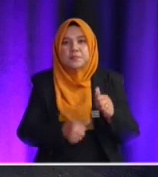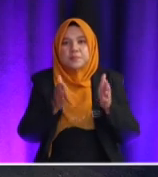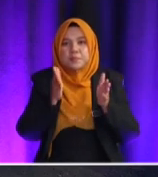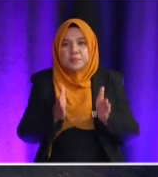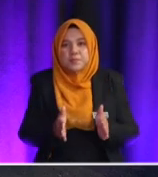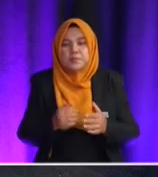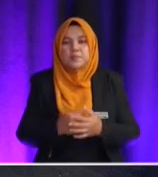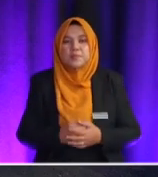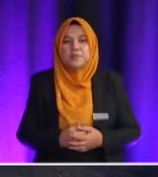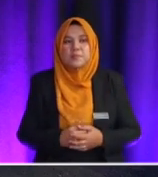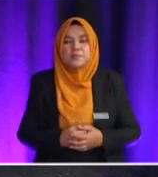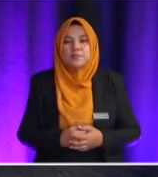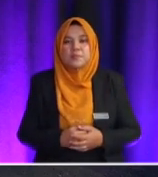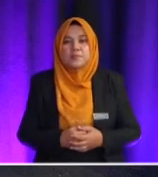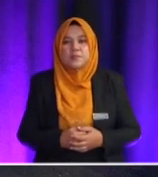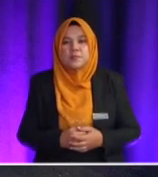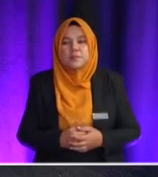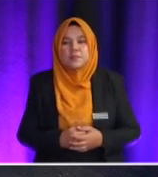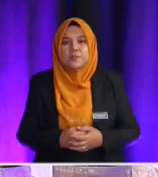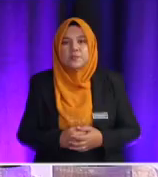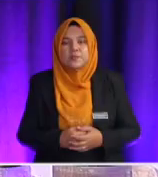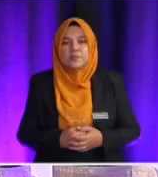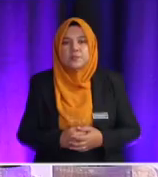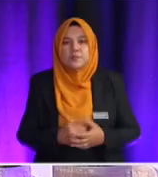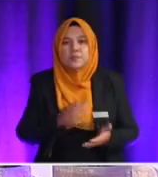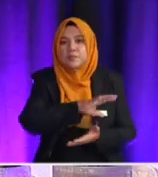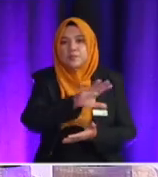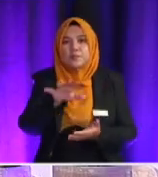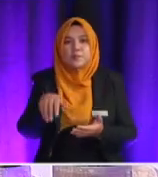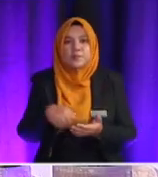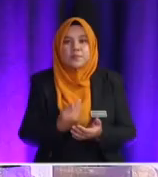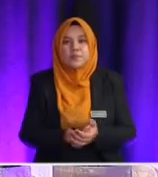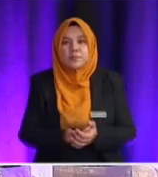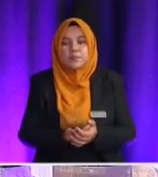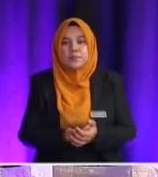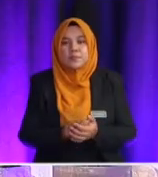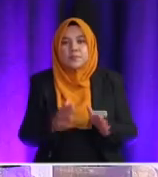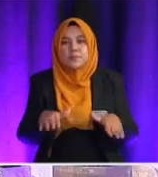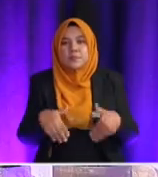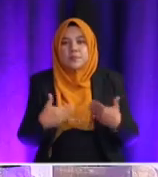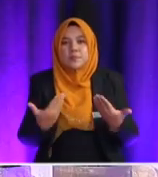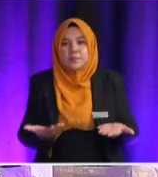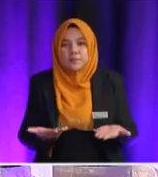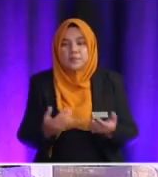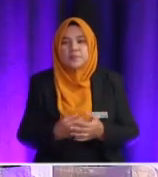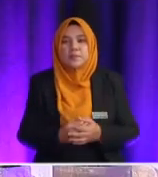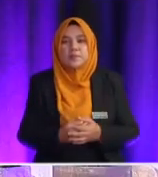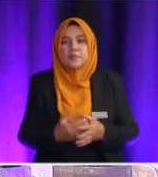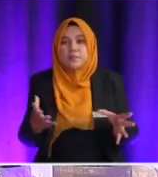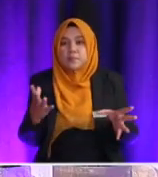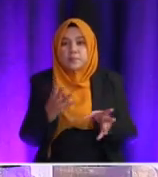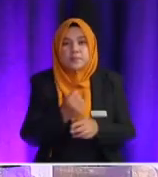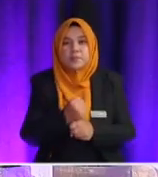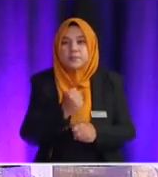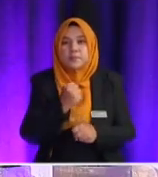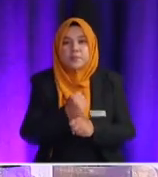a lot of pens today, but for an overall evaluation for our pupils online today, have they done a great job